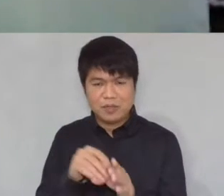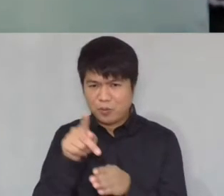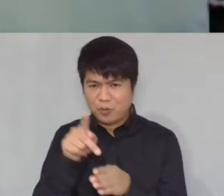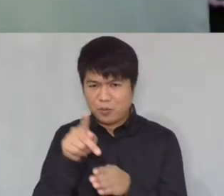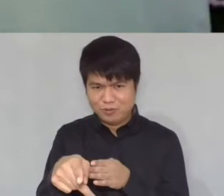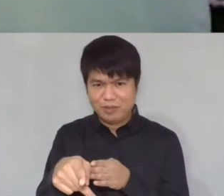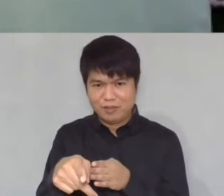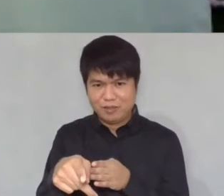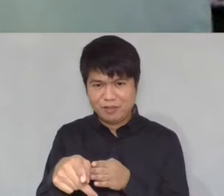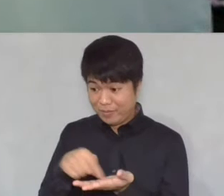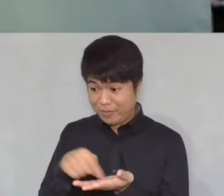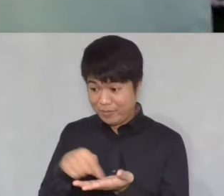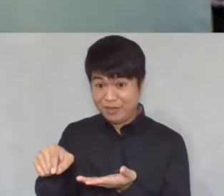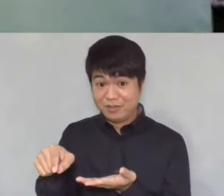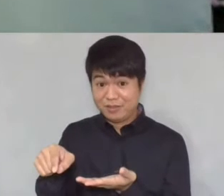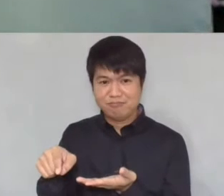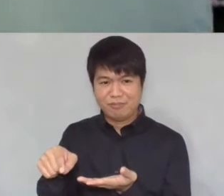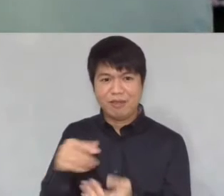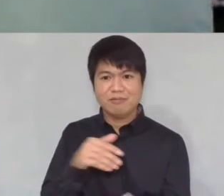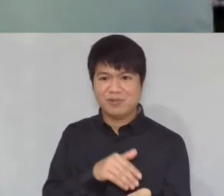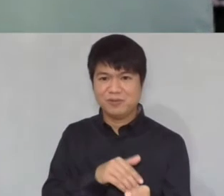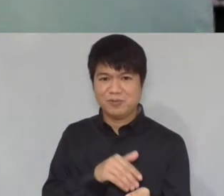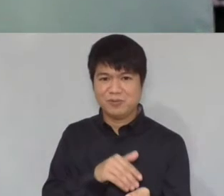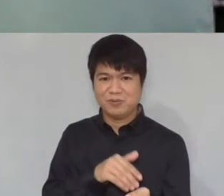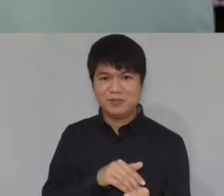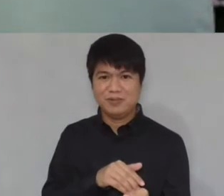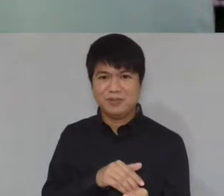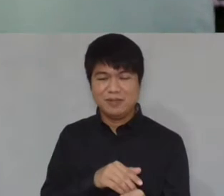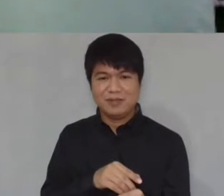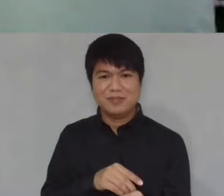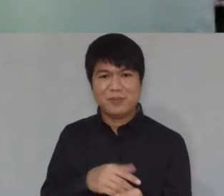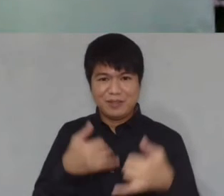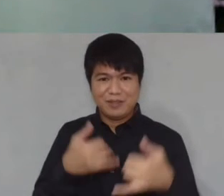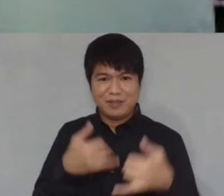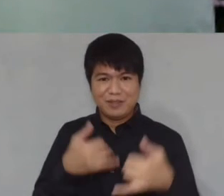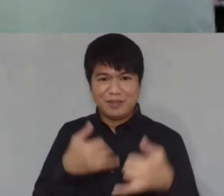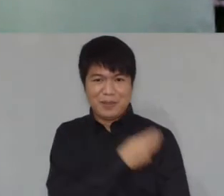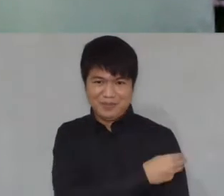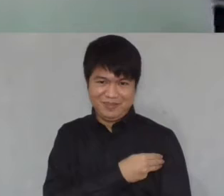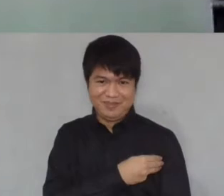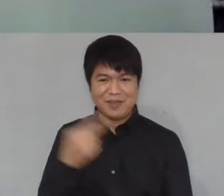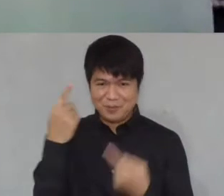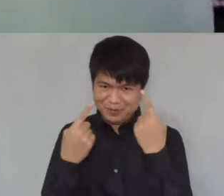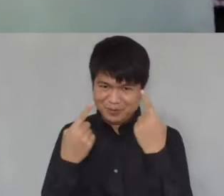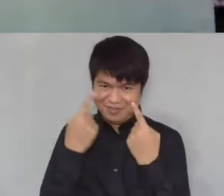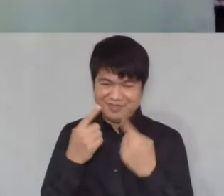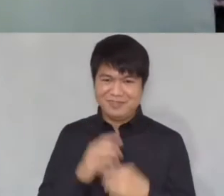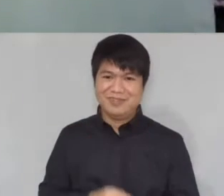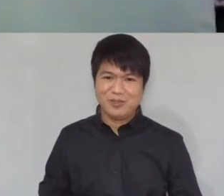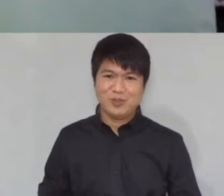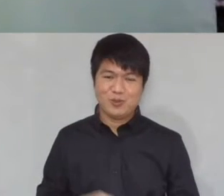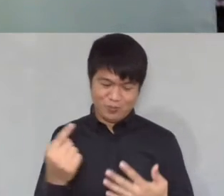the professional fees of physicians as far as telemedicine is concerned.